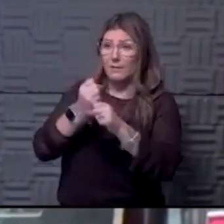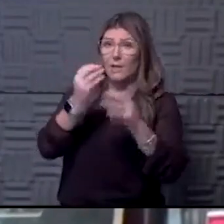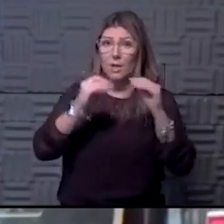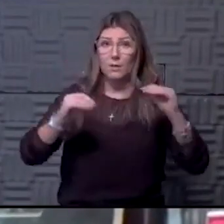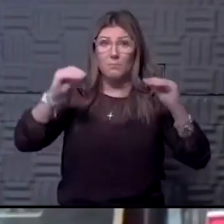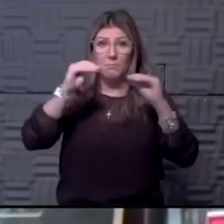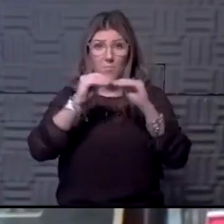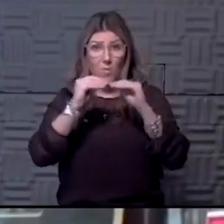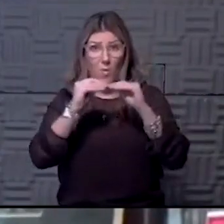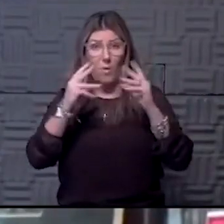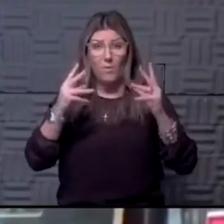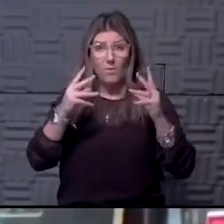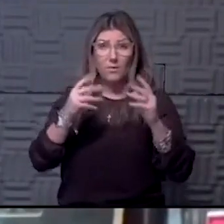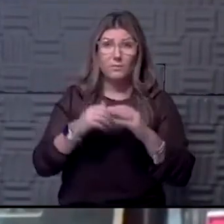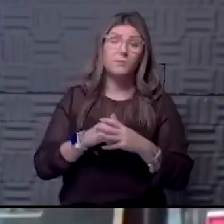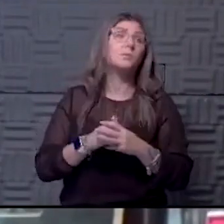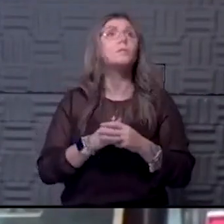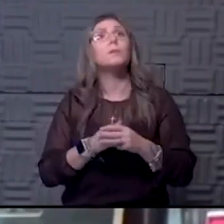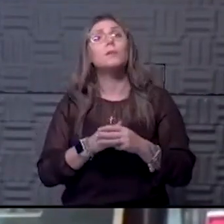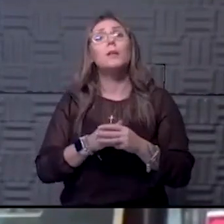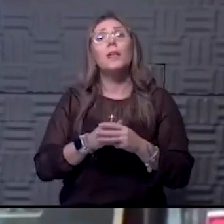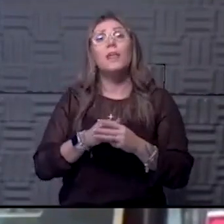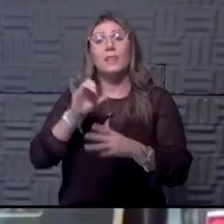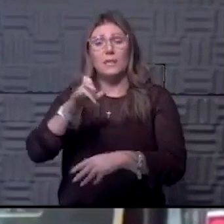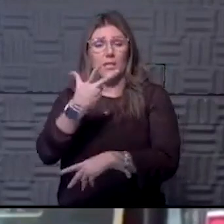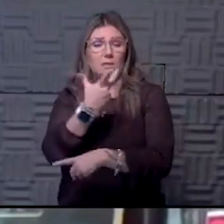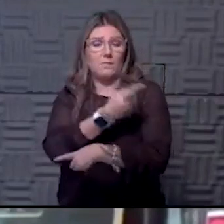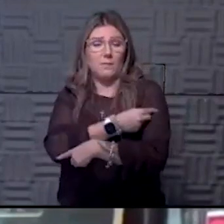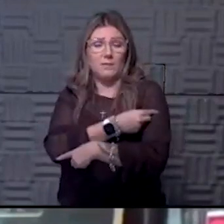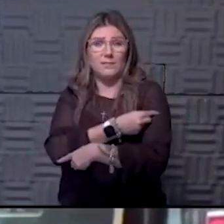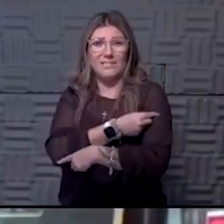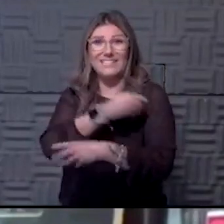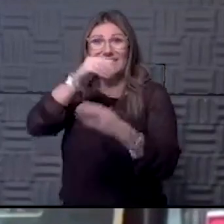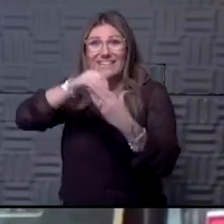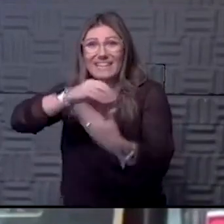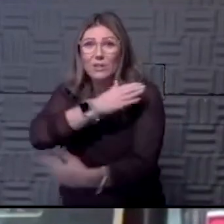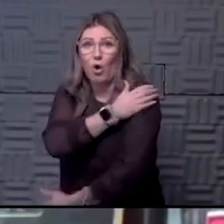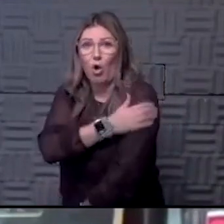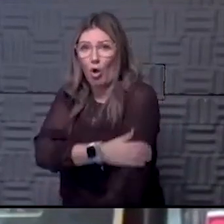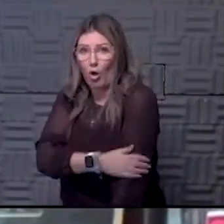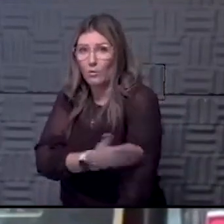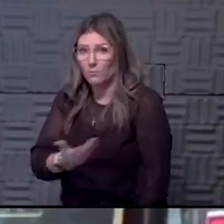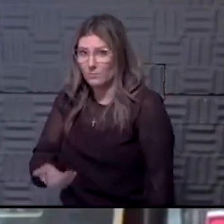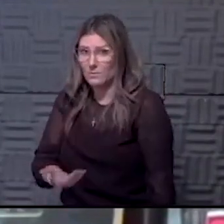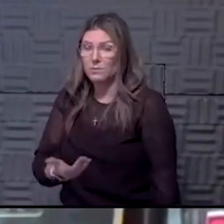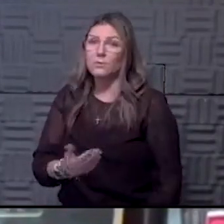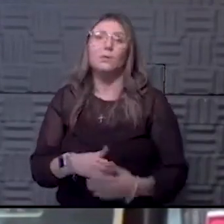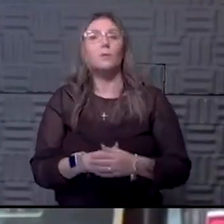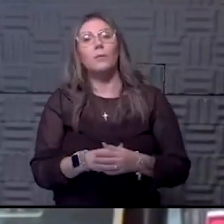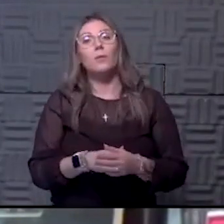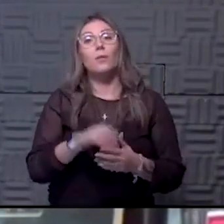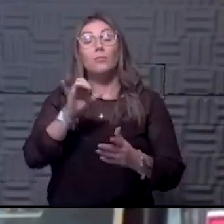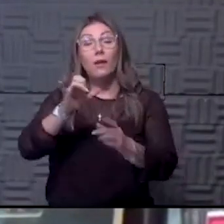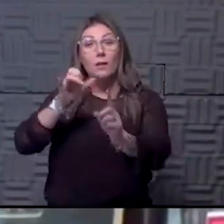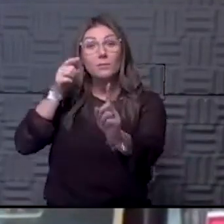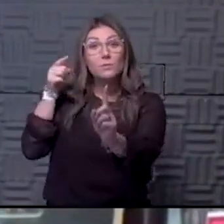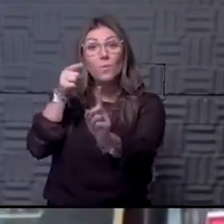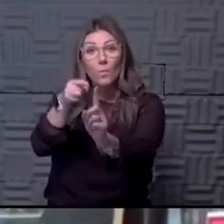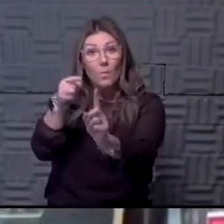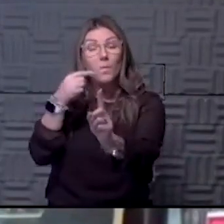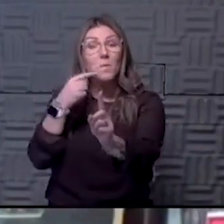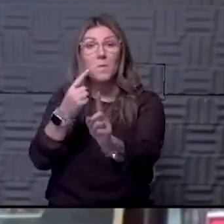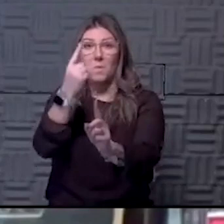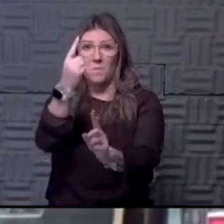are we in a position in which the vaccine goes in people's arms? And that is that's the goal. One, I think,